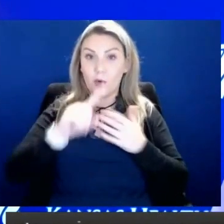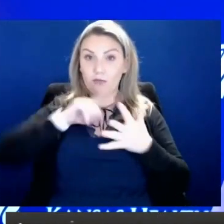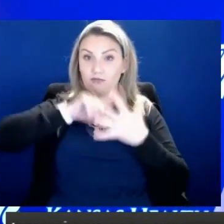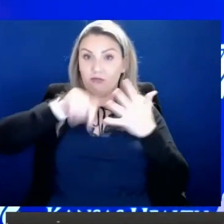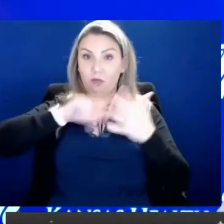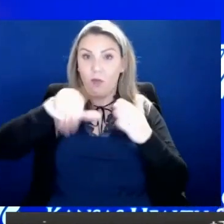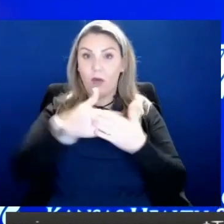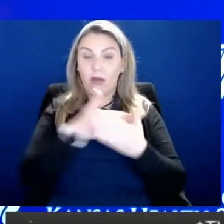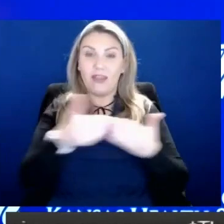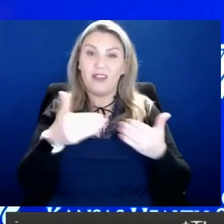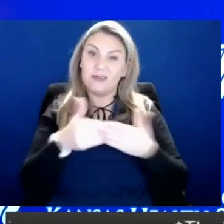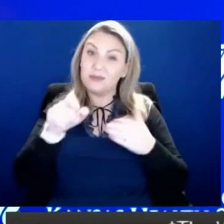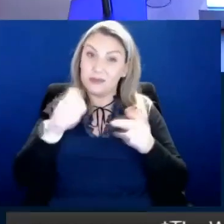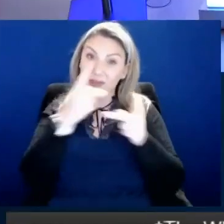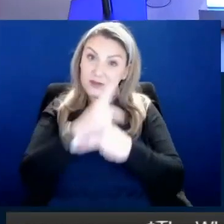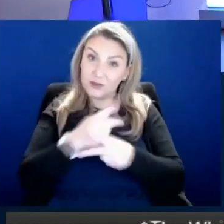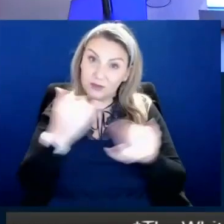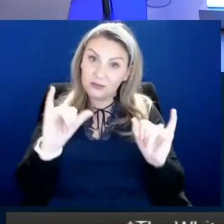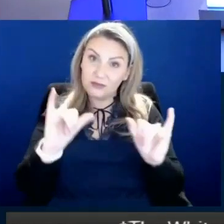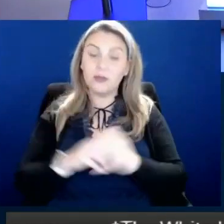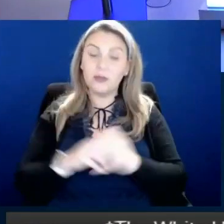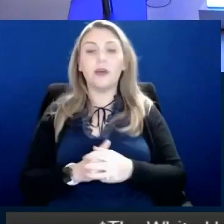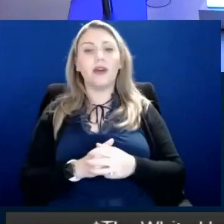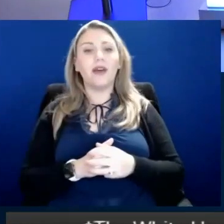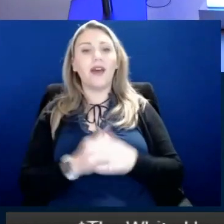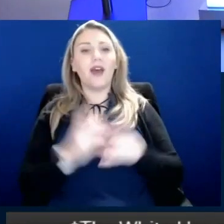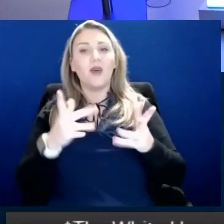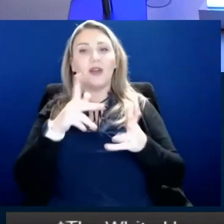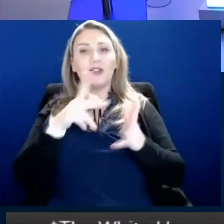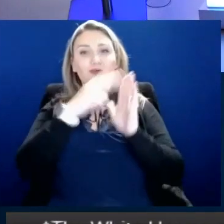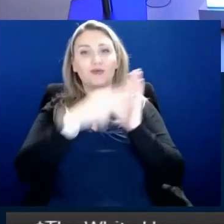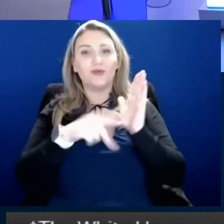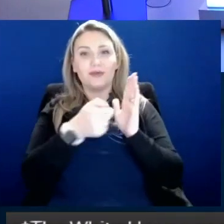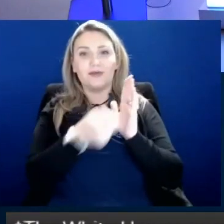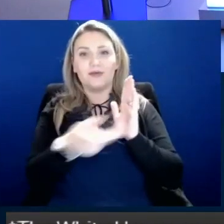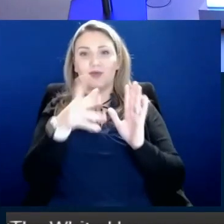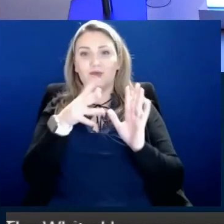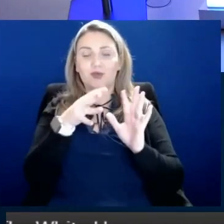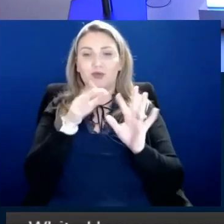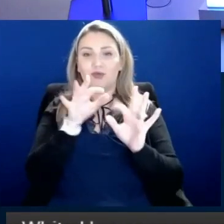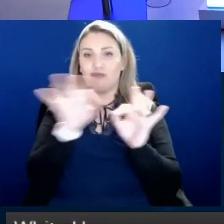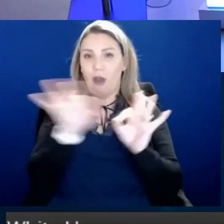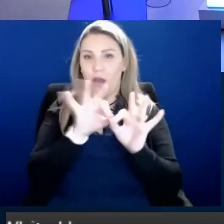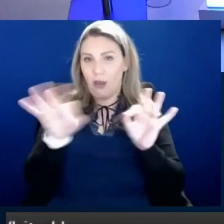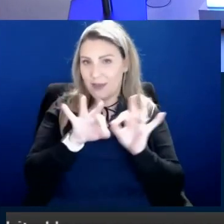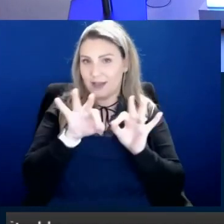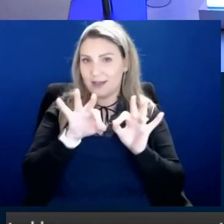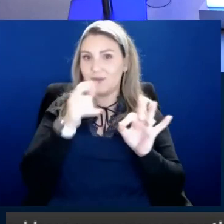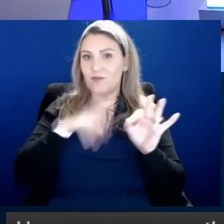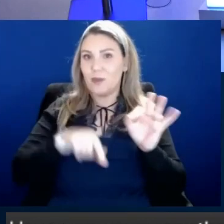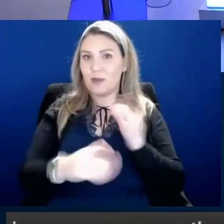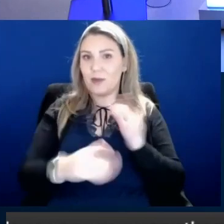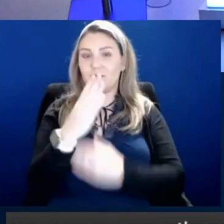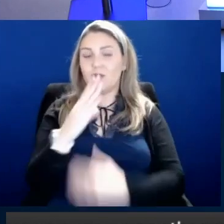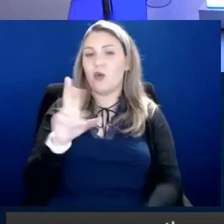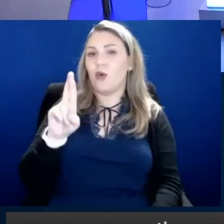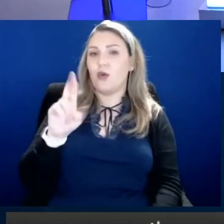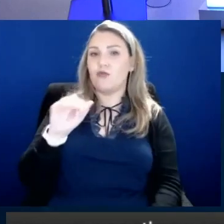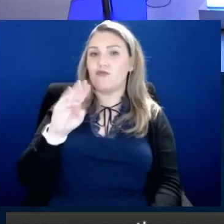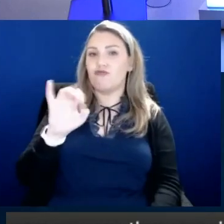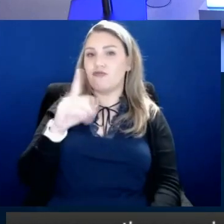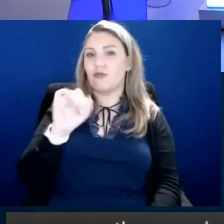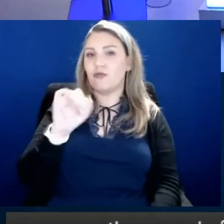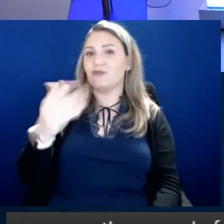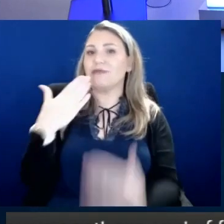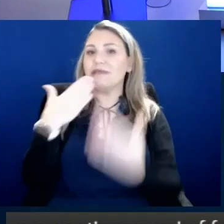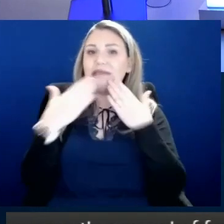out. I want to read a couple of comments to our ladies this morning, Rachel, and just thanking you for being